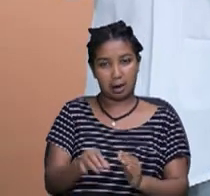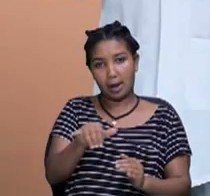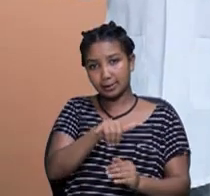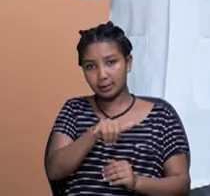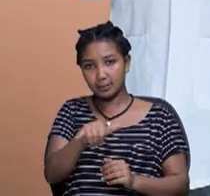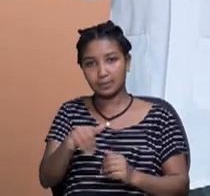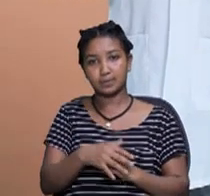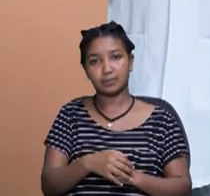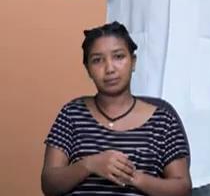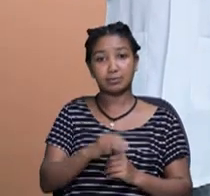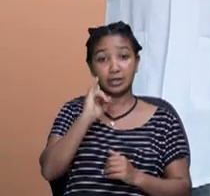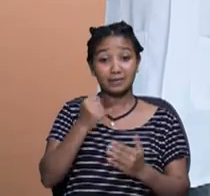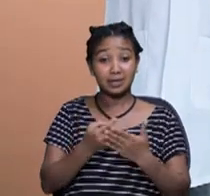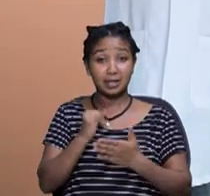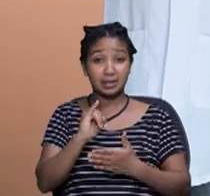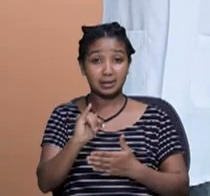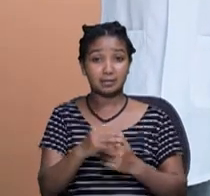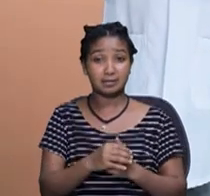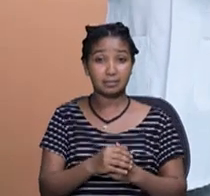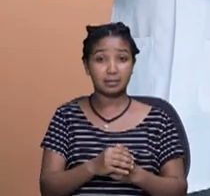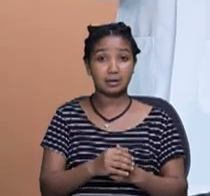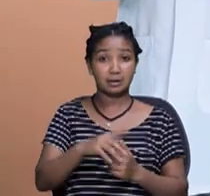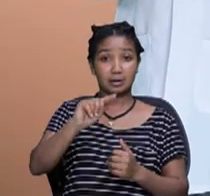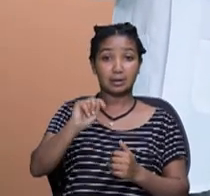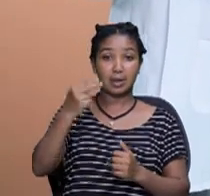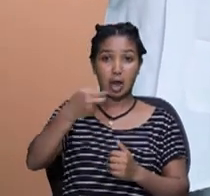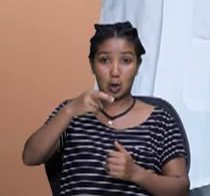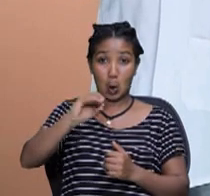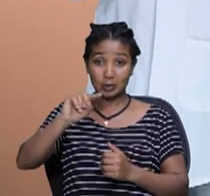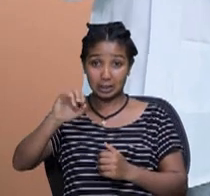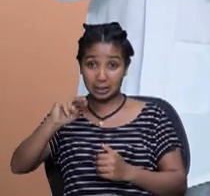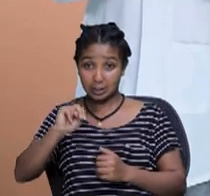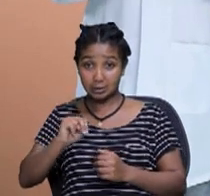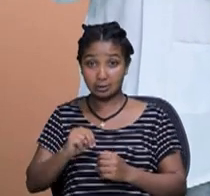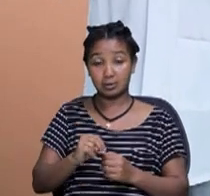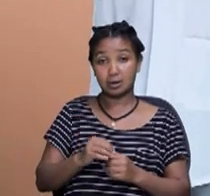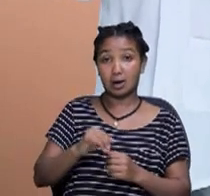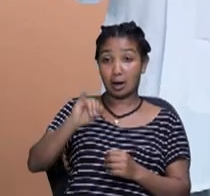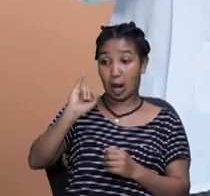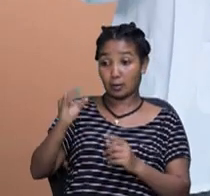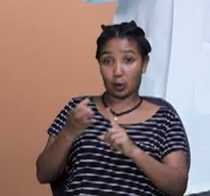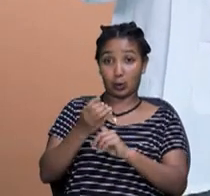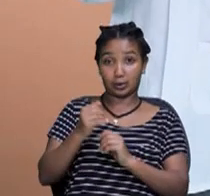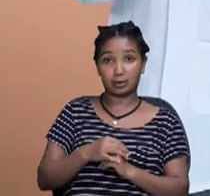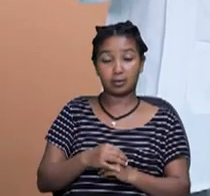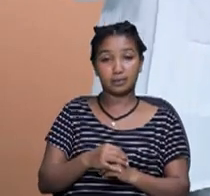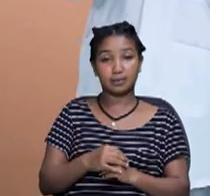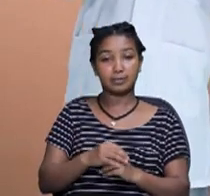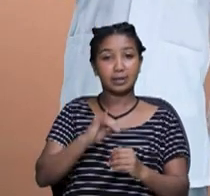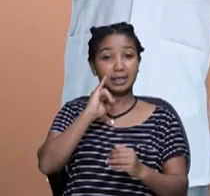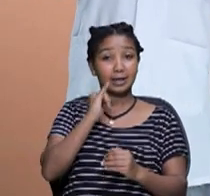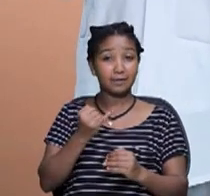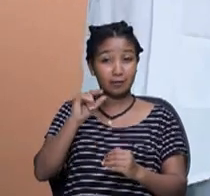Like, if there is thyroxine is an iodine-containing hormone, at the beginning we have said.